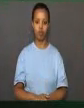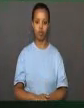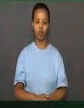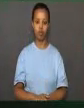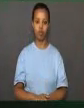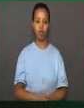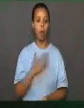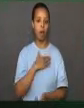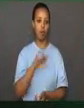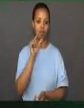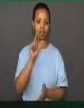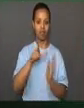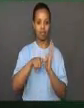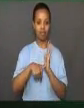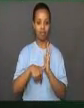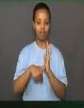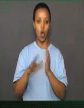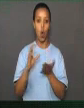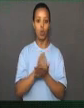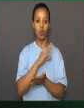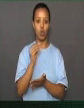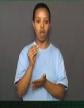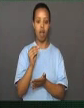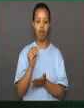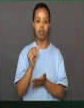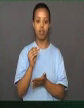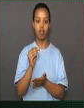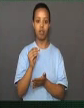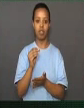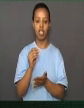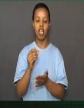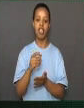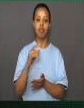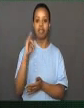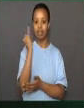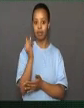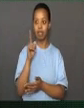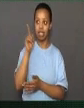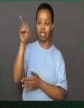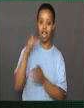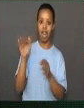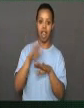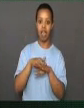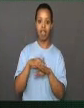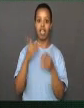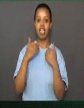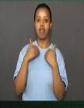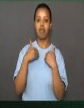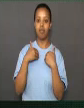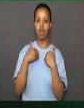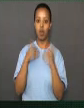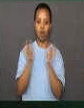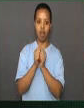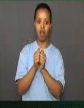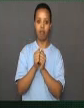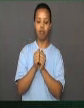Please take a moment to compare your diagram to the one on the screen. Make sure that you